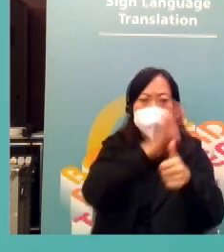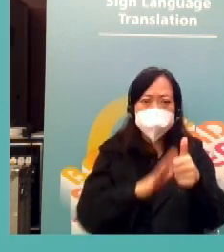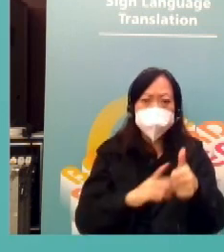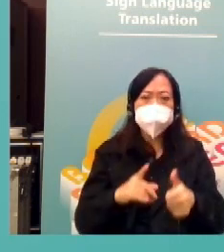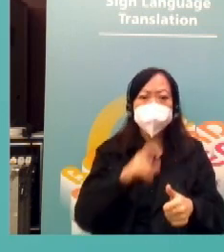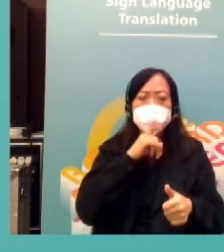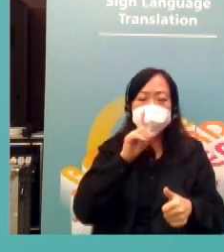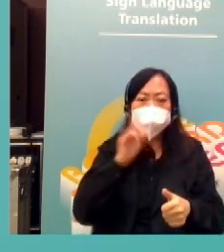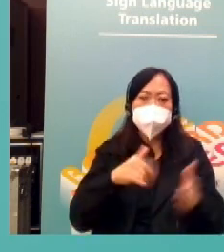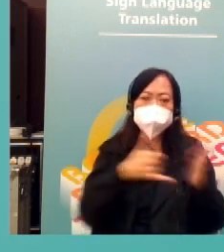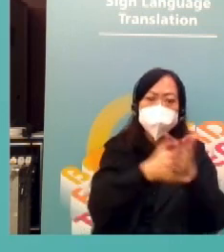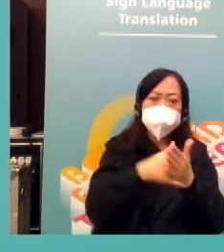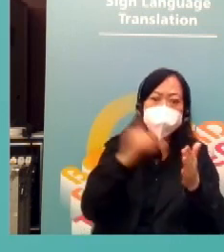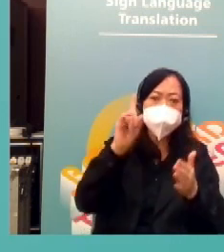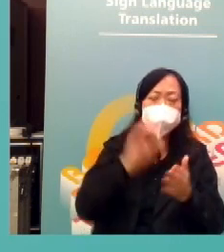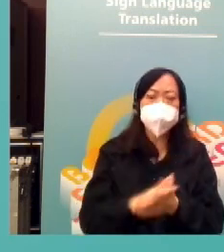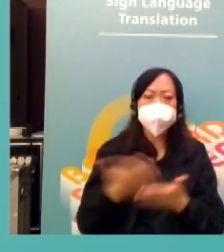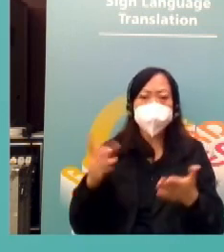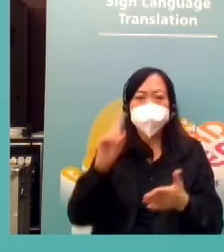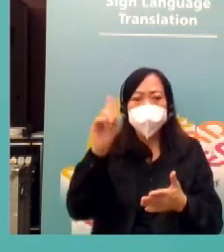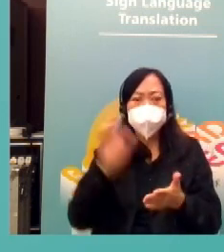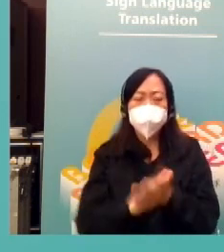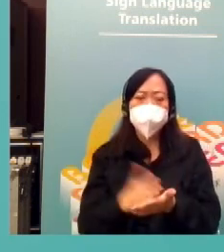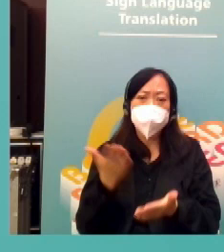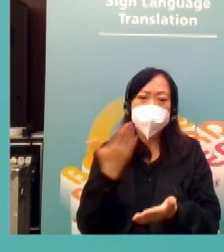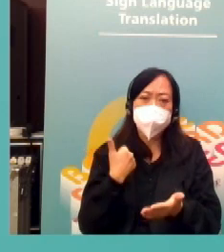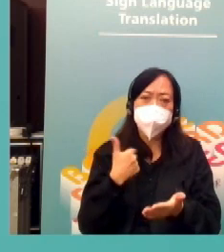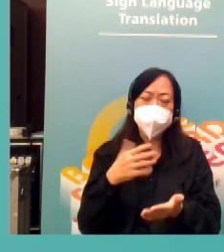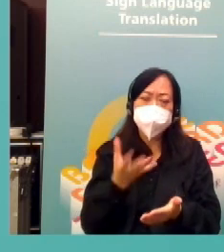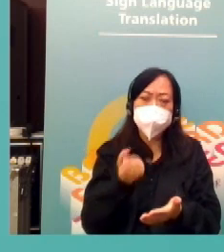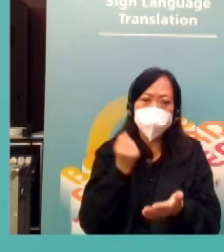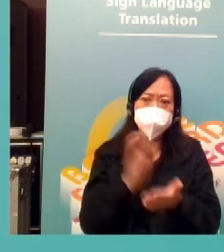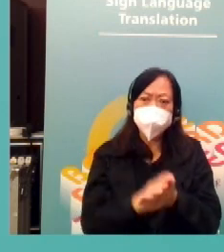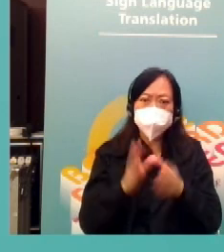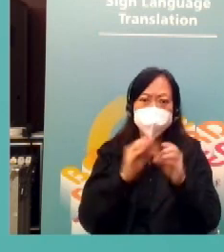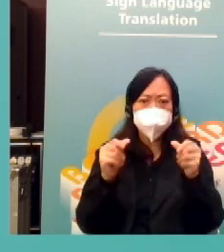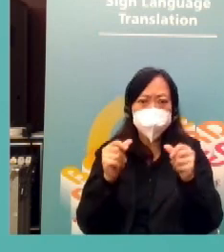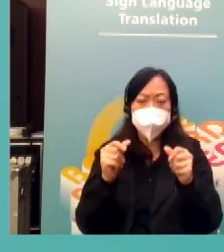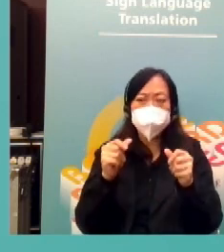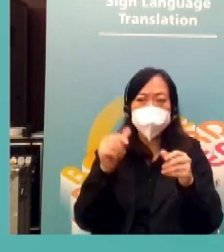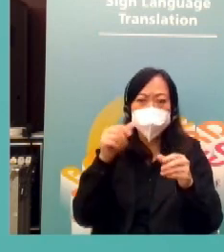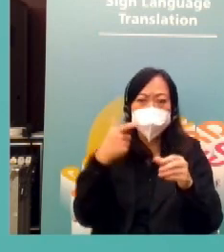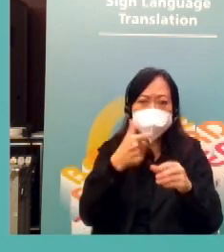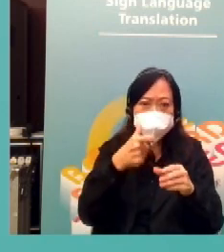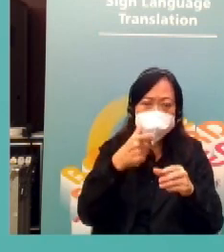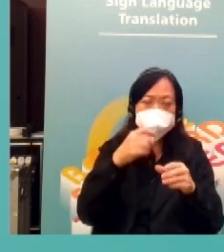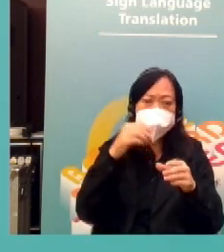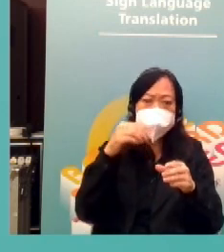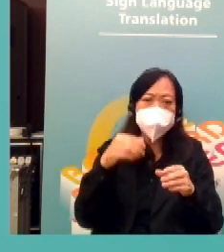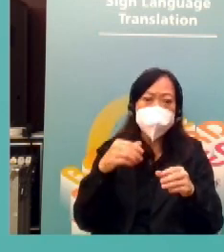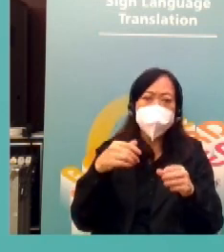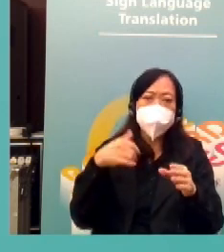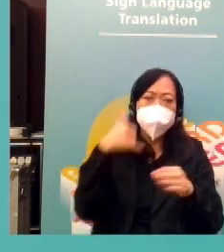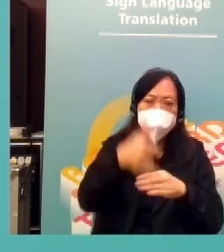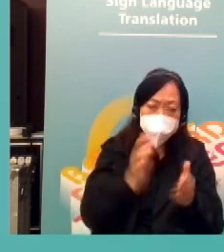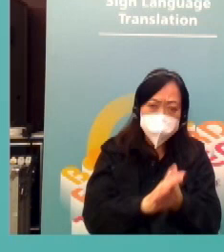actually getting that finance into the hands of SMEs, and whether that could actually have